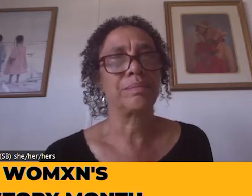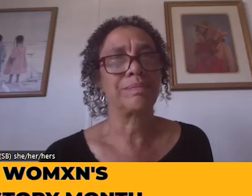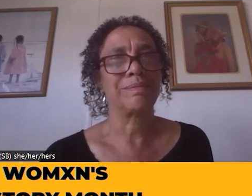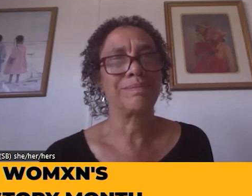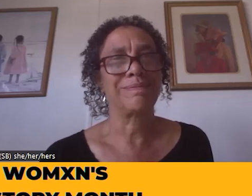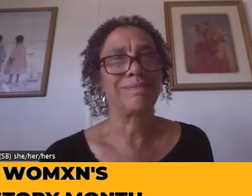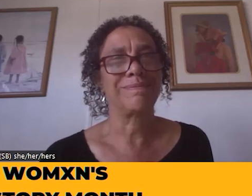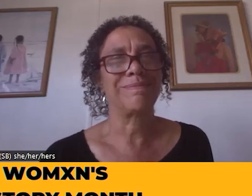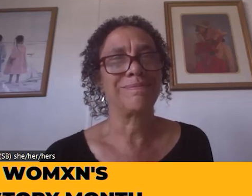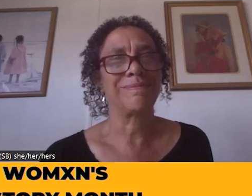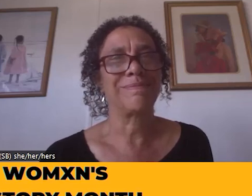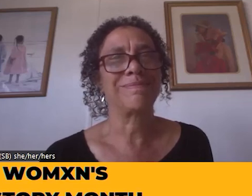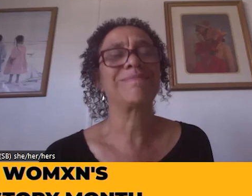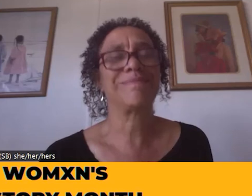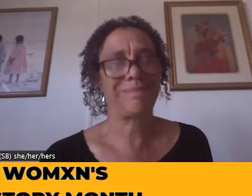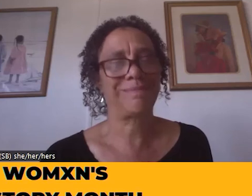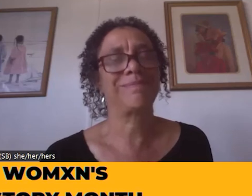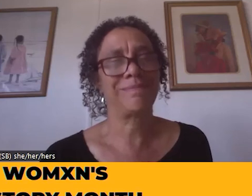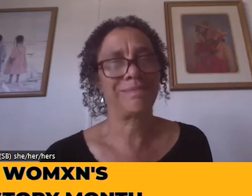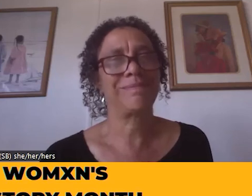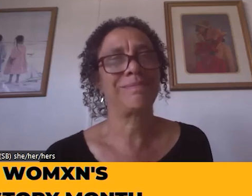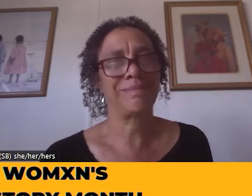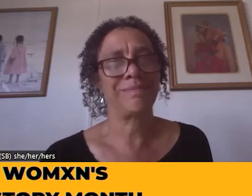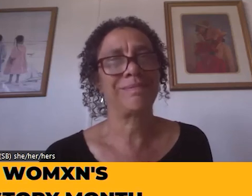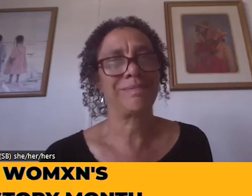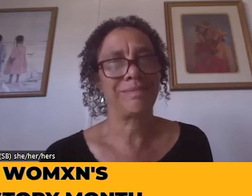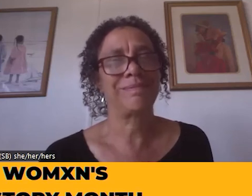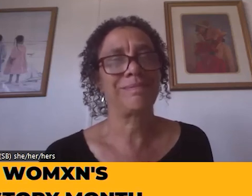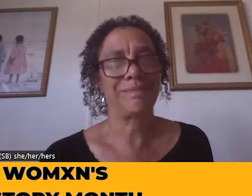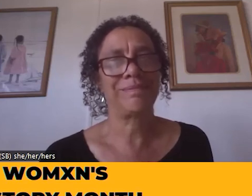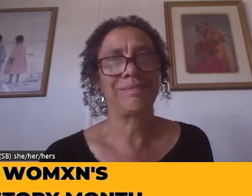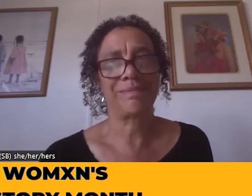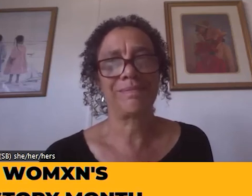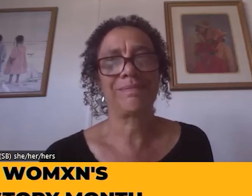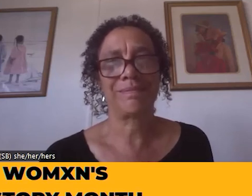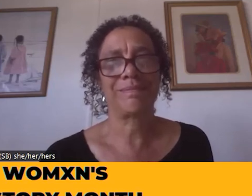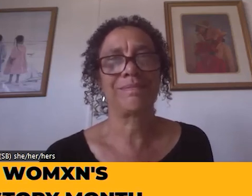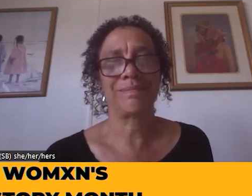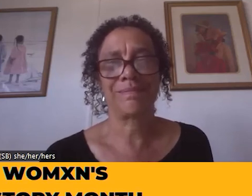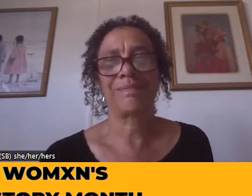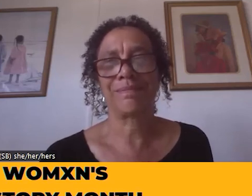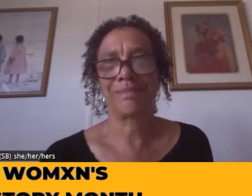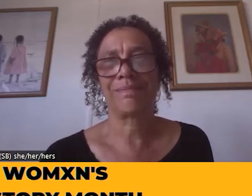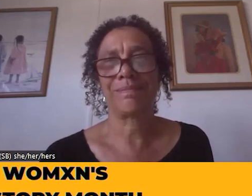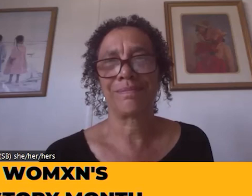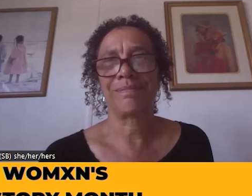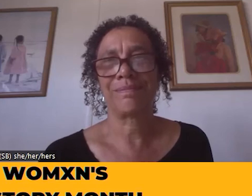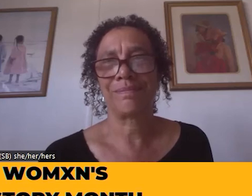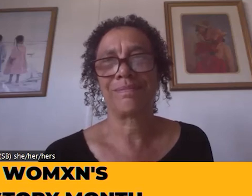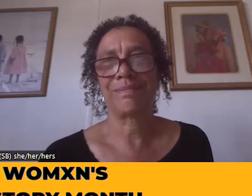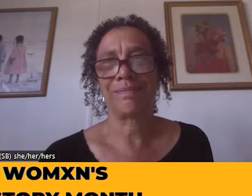how to get them to not be ableist about the way that they interact with me. Mm-hmm. So that's always a little rough.